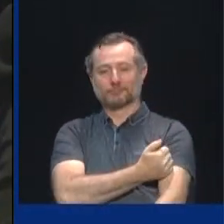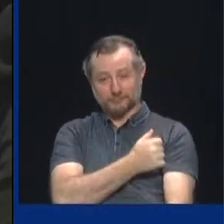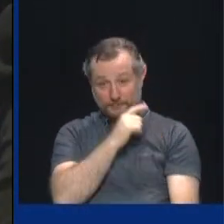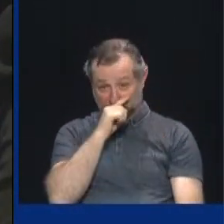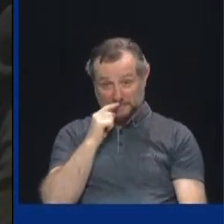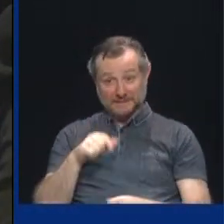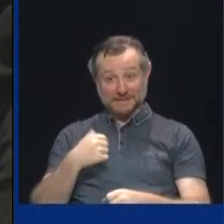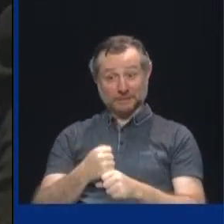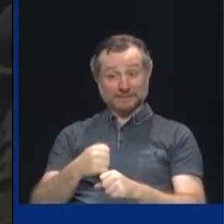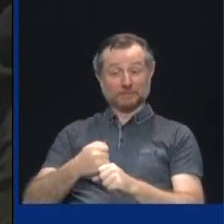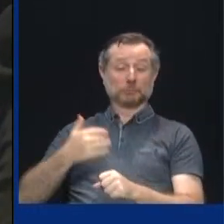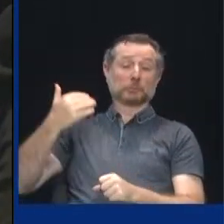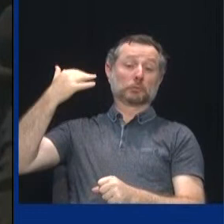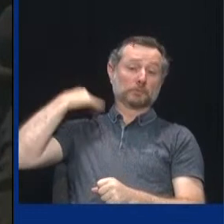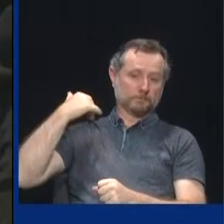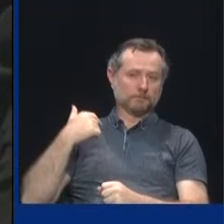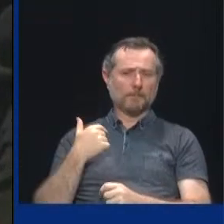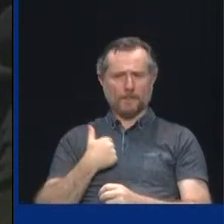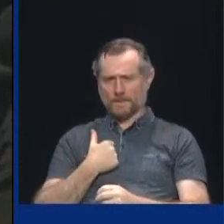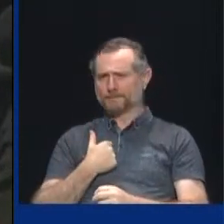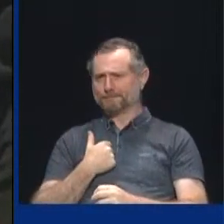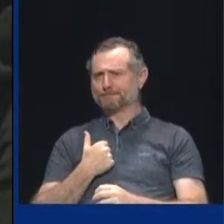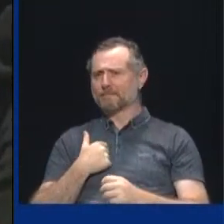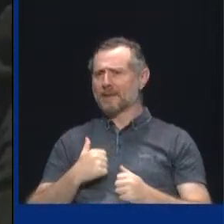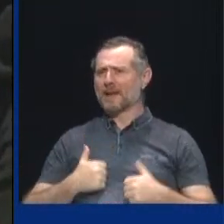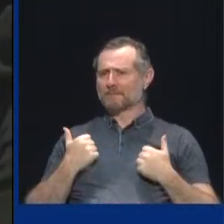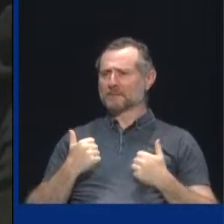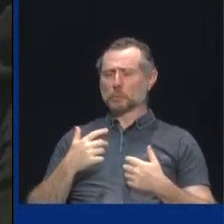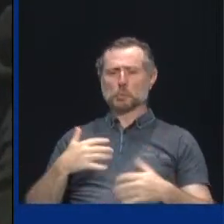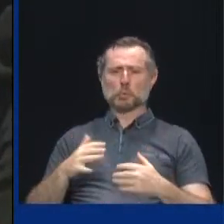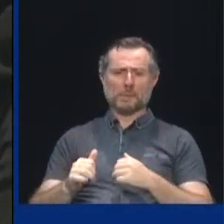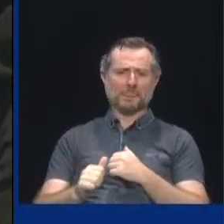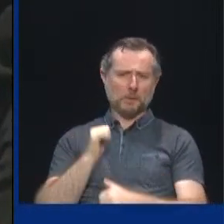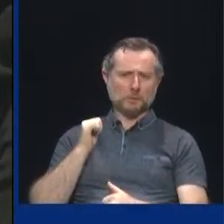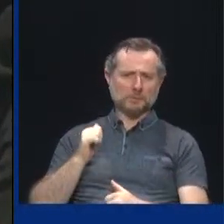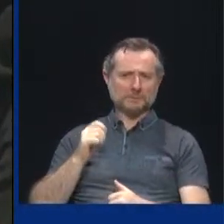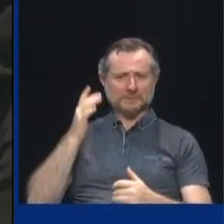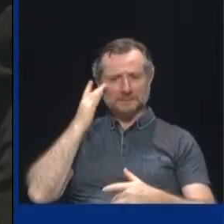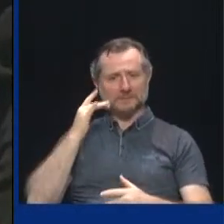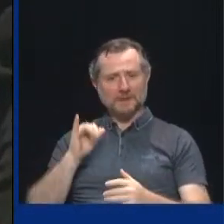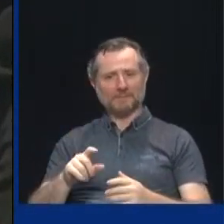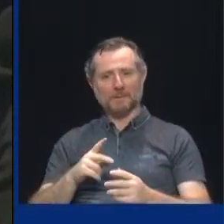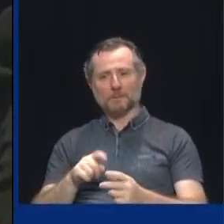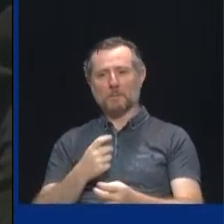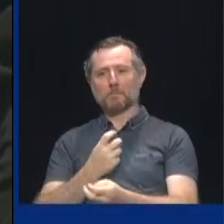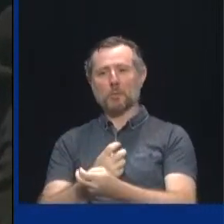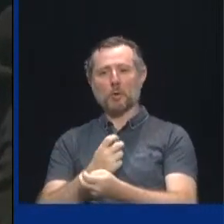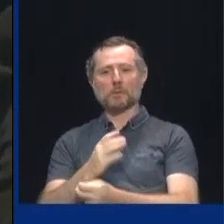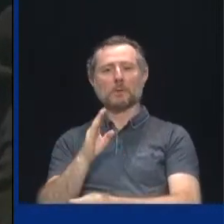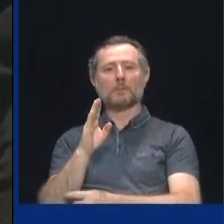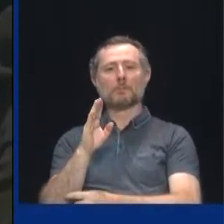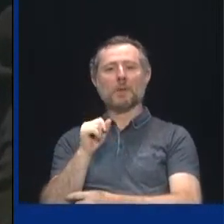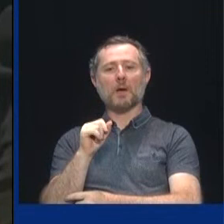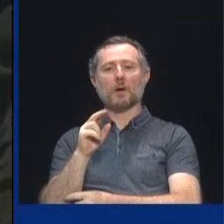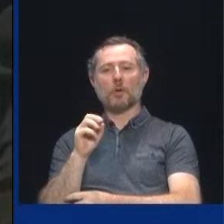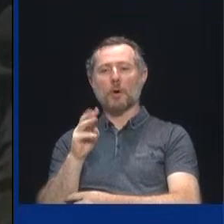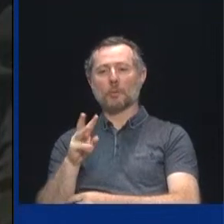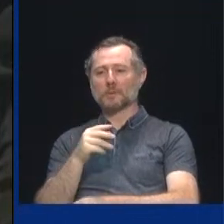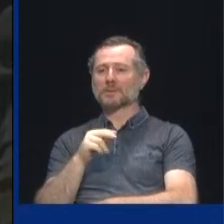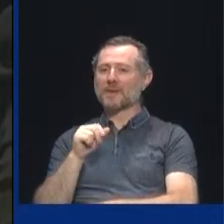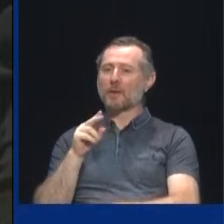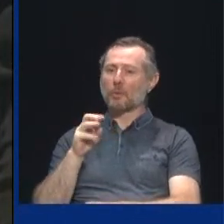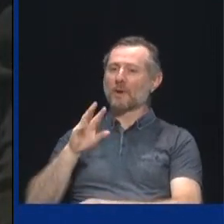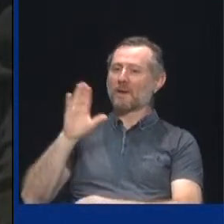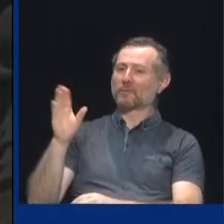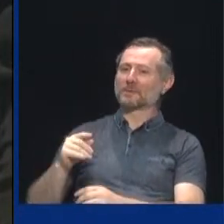I needed a bone marrow transplant from a donor of African descent, I turned to the community, my community, for